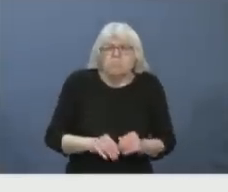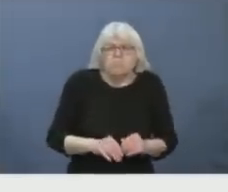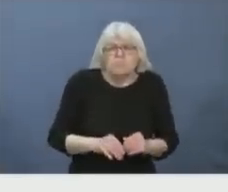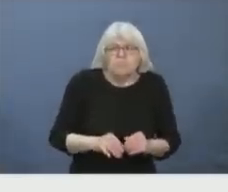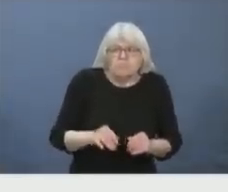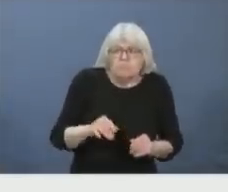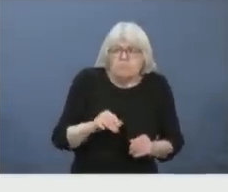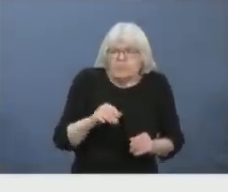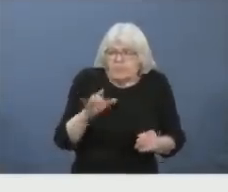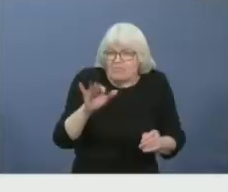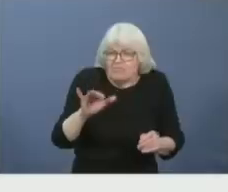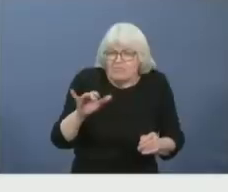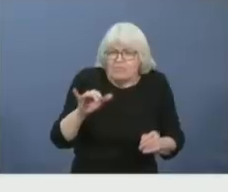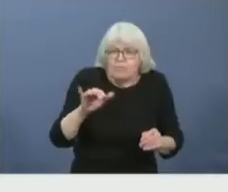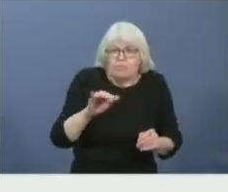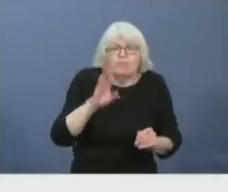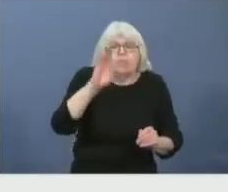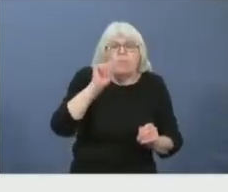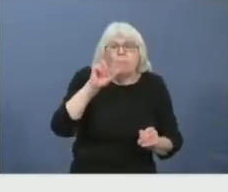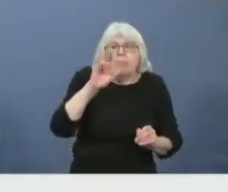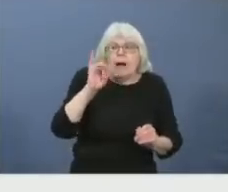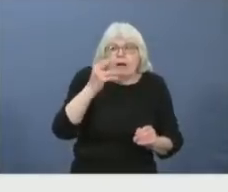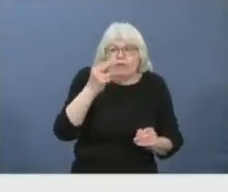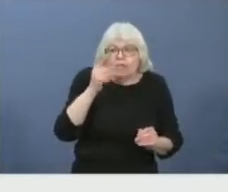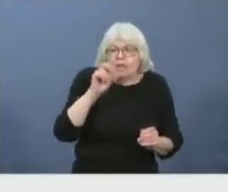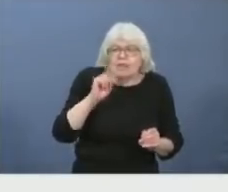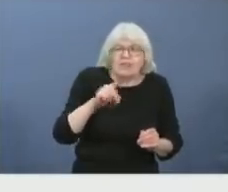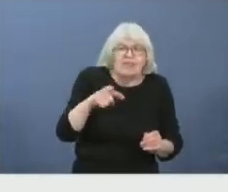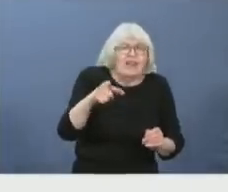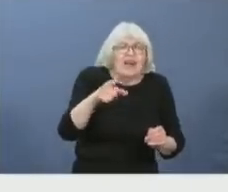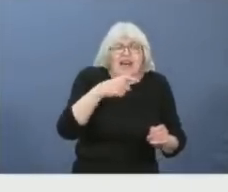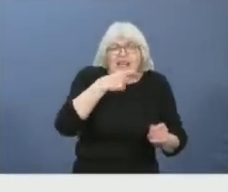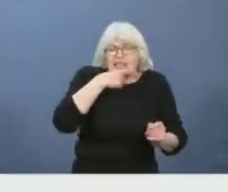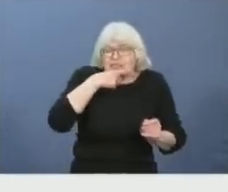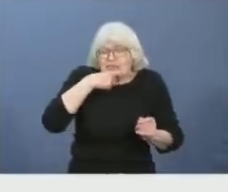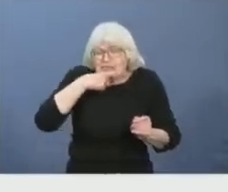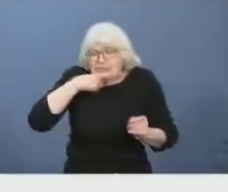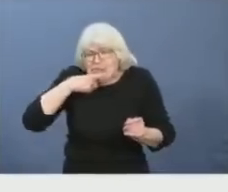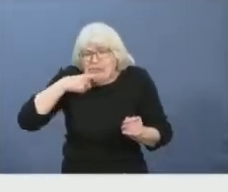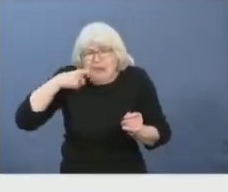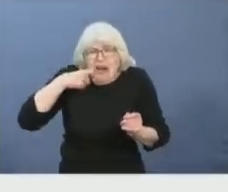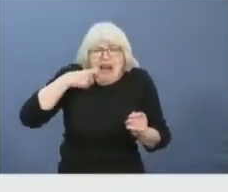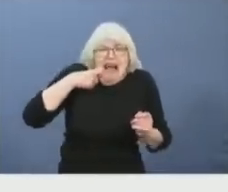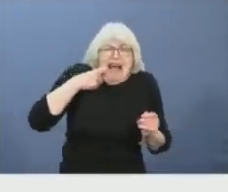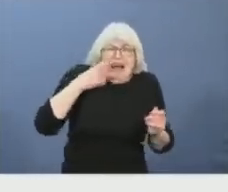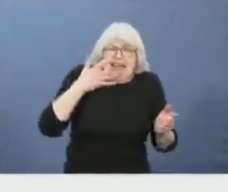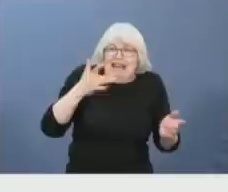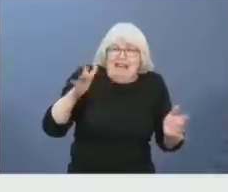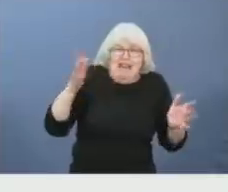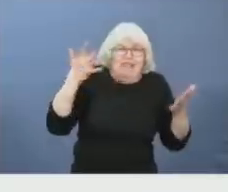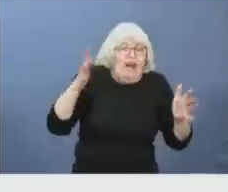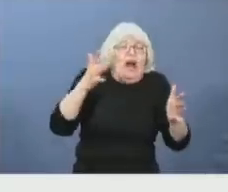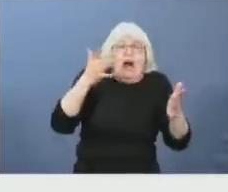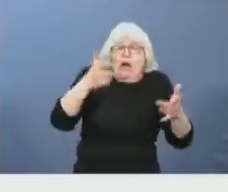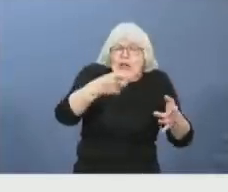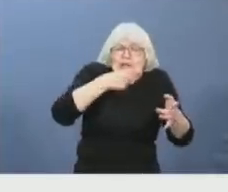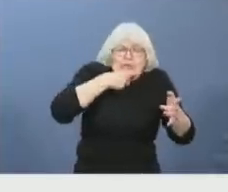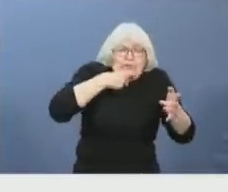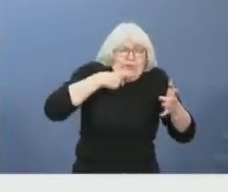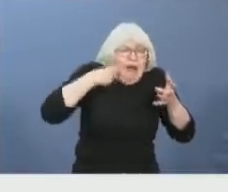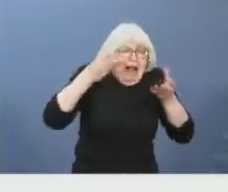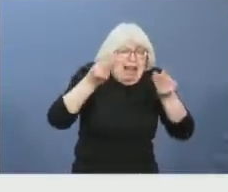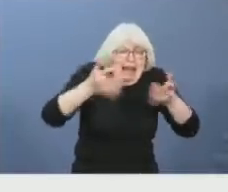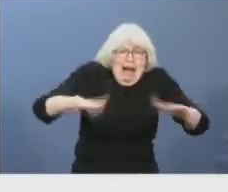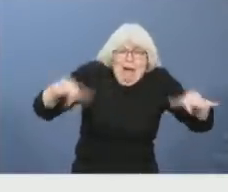very hot, dry weather again. We've got a large out of control fire. It's an evolving situation. Crews are being challenged